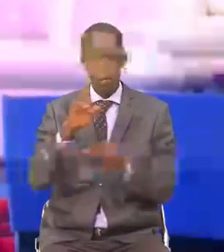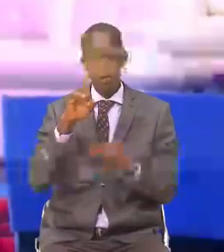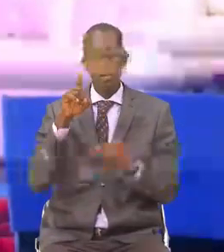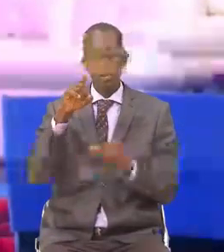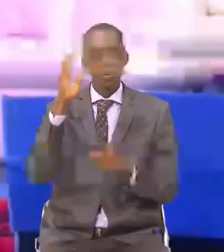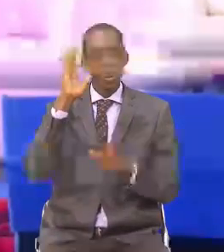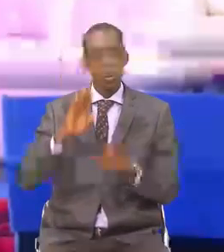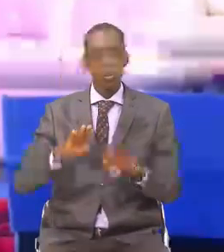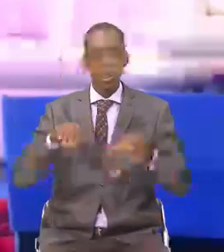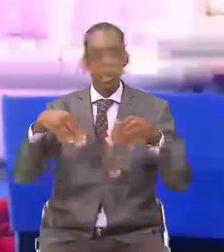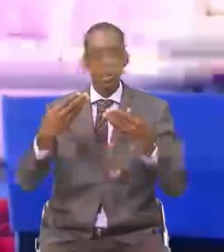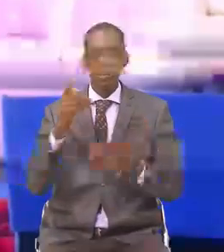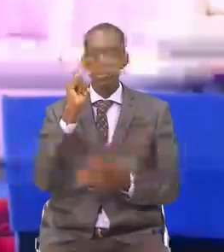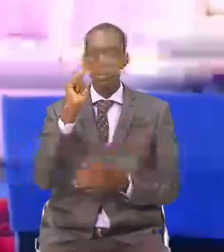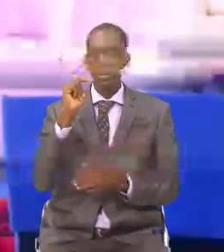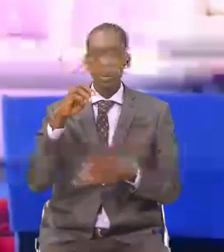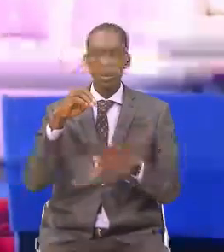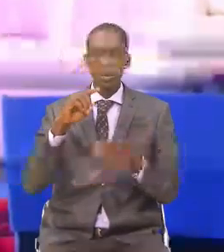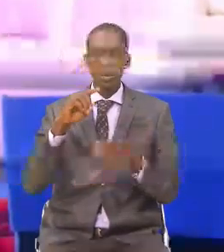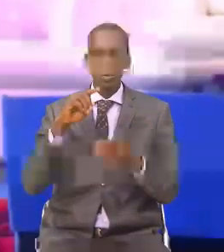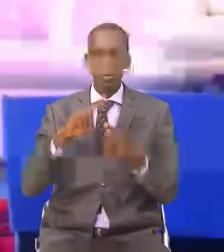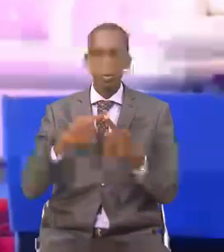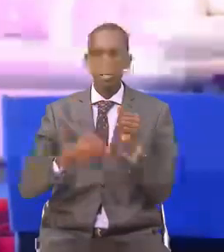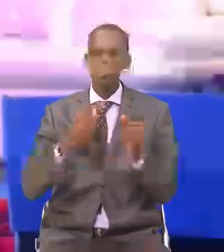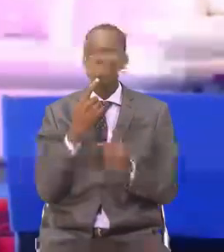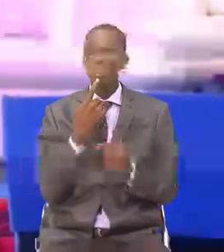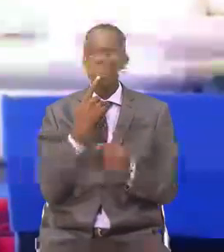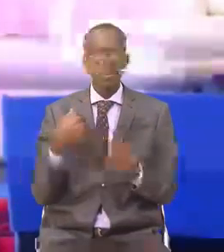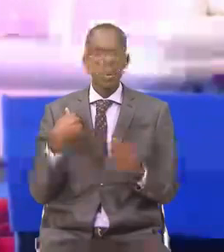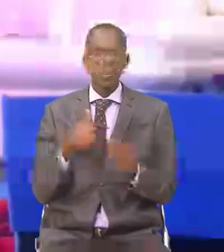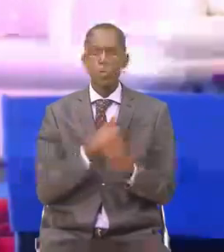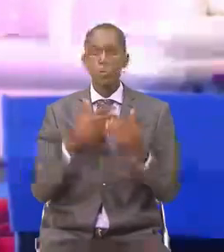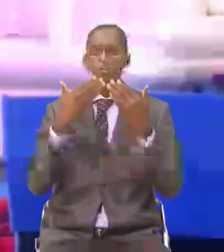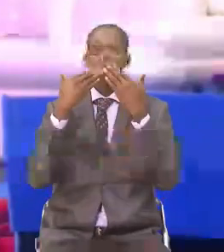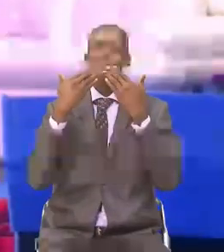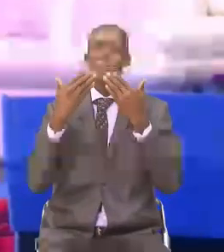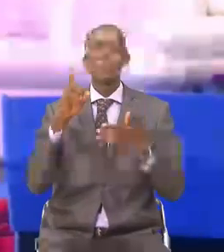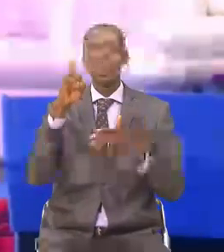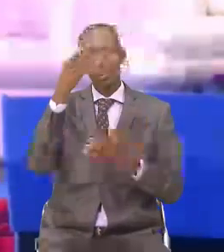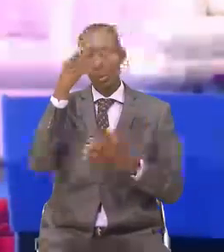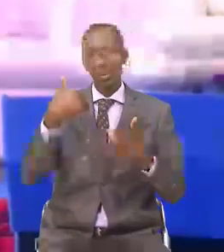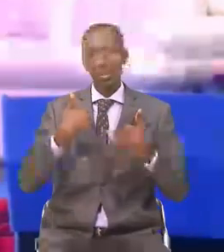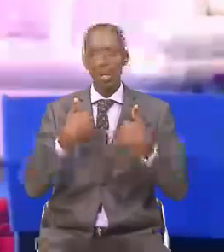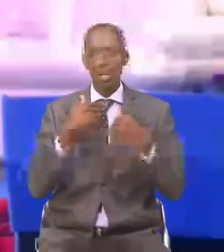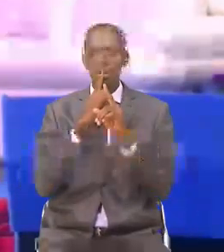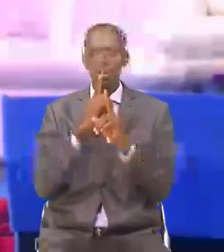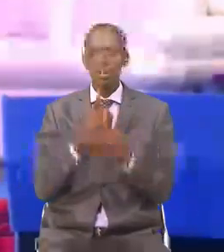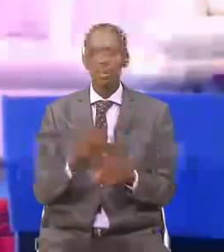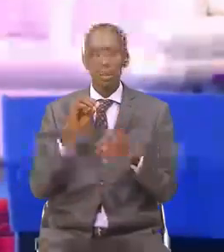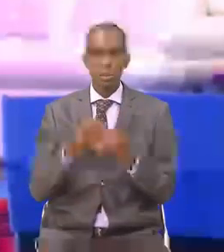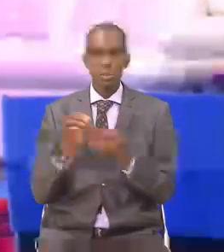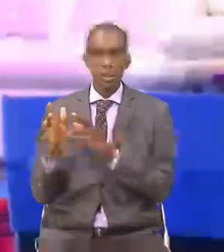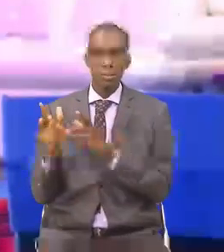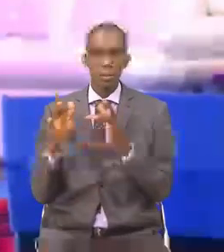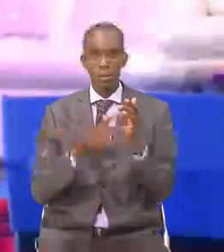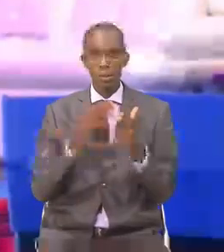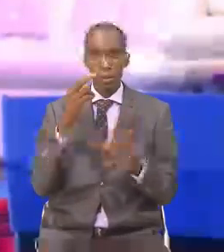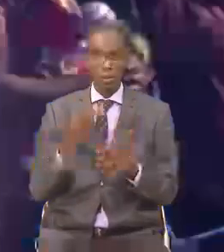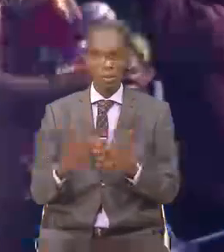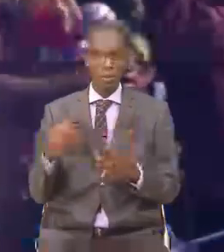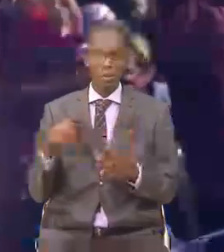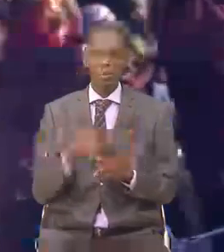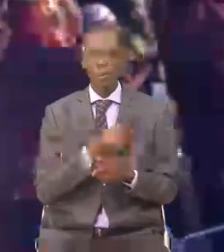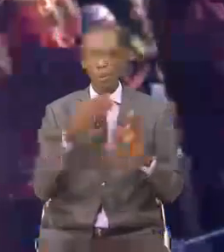pray tonight everywhere you put testimony in every mouth. Well, thank you because we know you